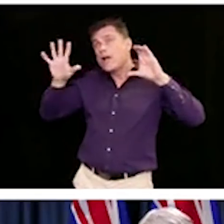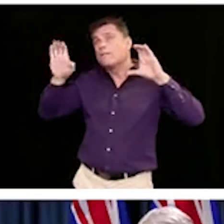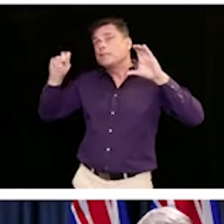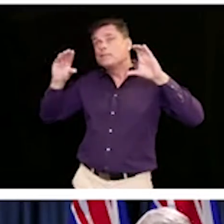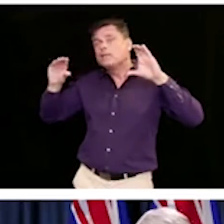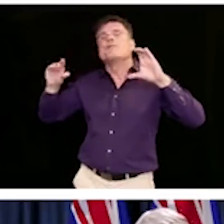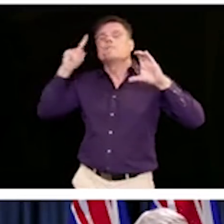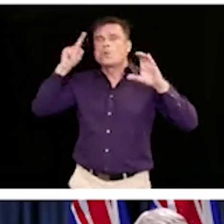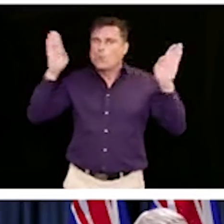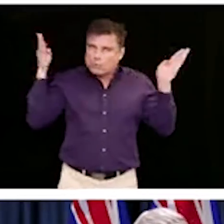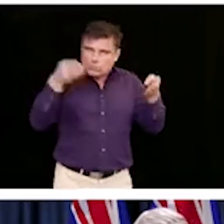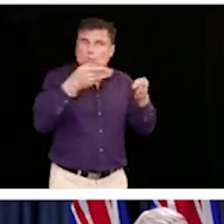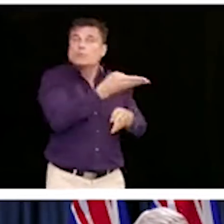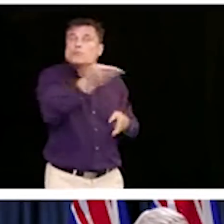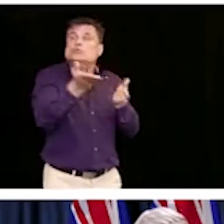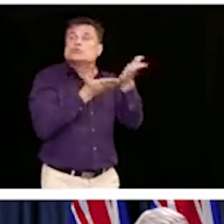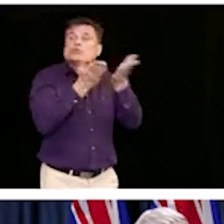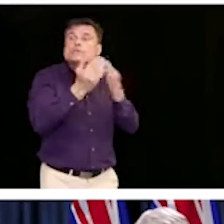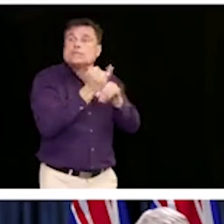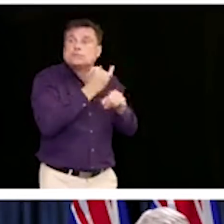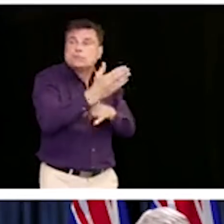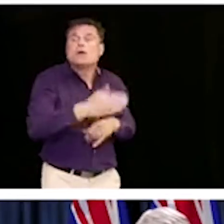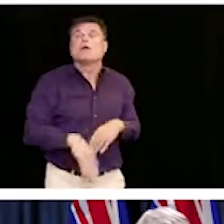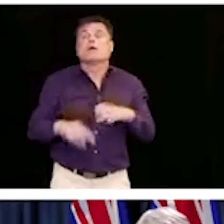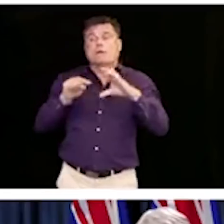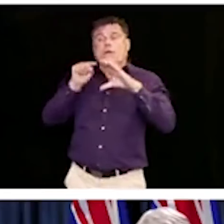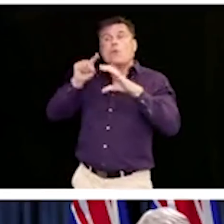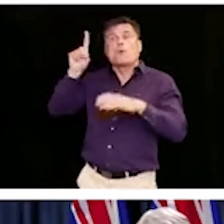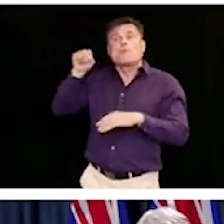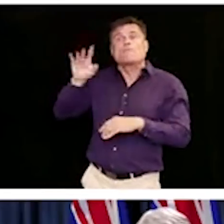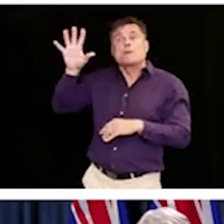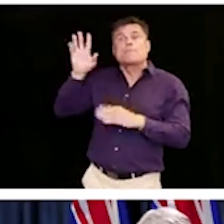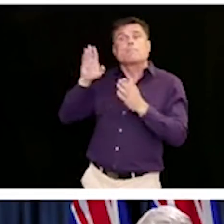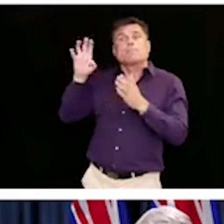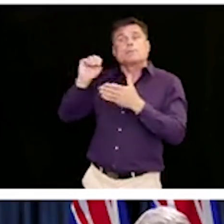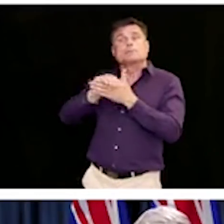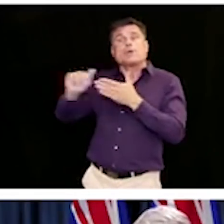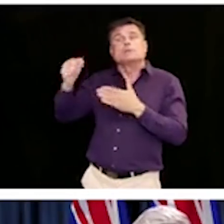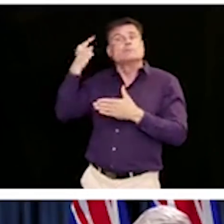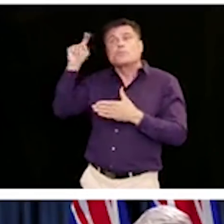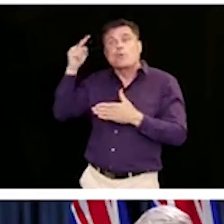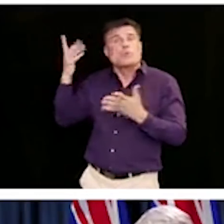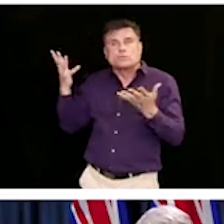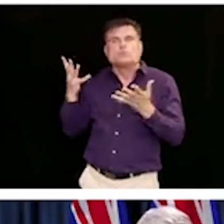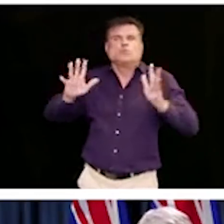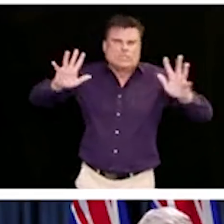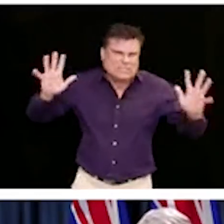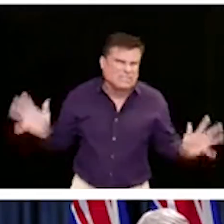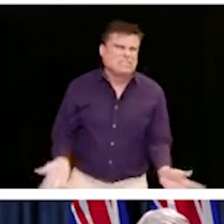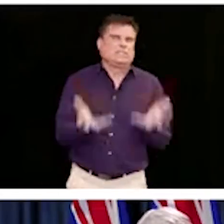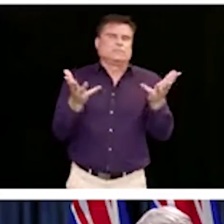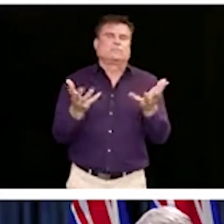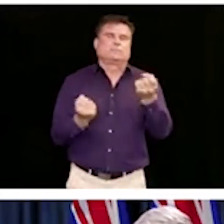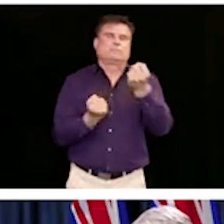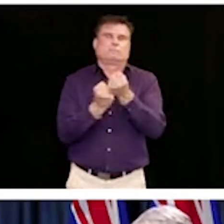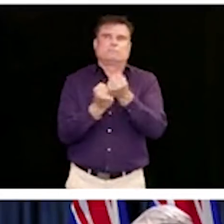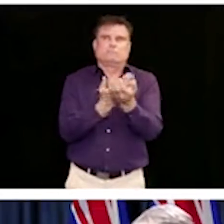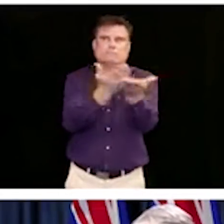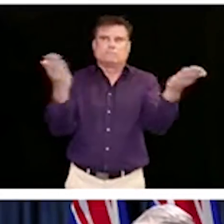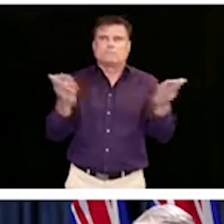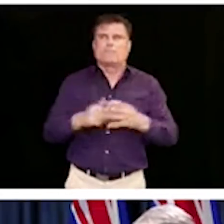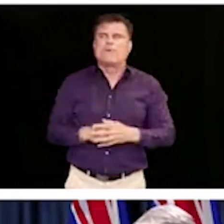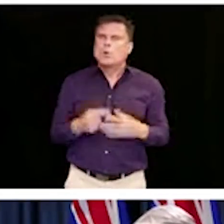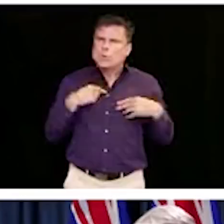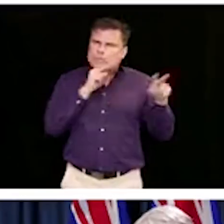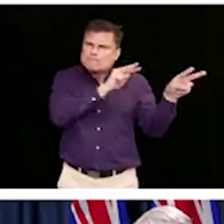services and $1.5 billion to support economic recovery. In addition to these spending measures, we looked all across government at